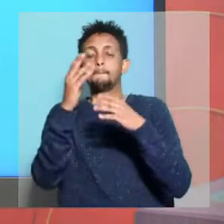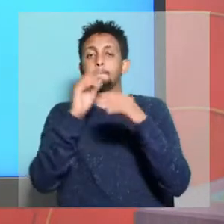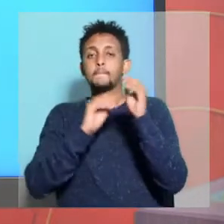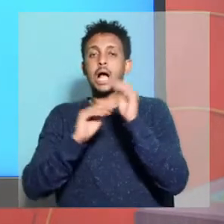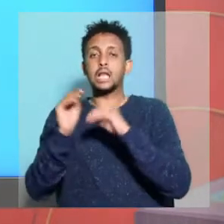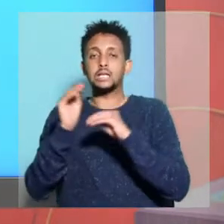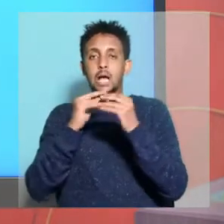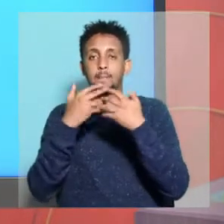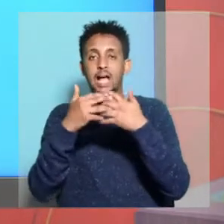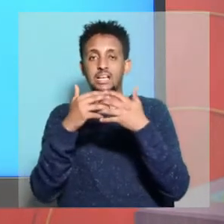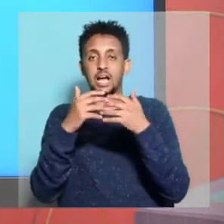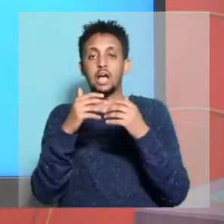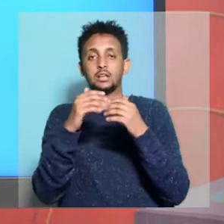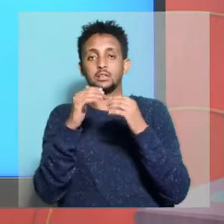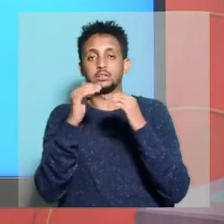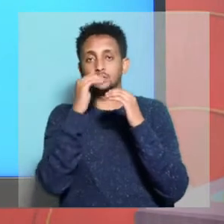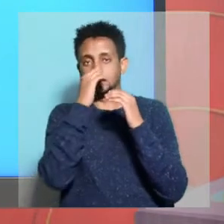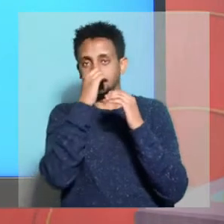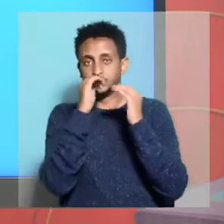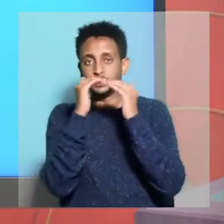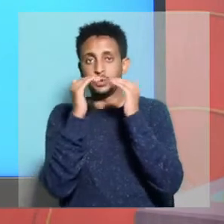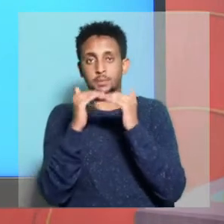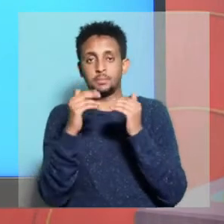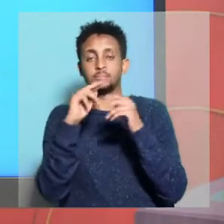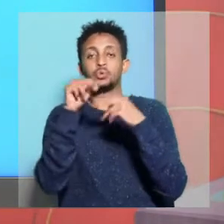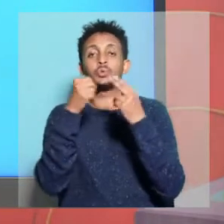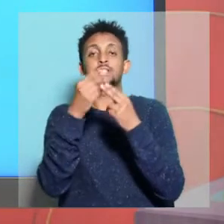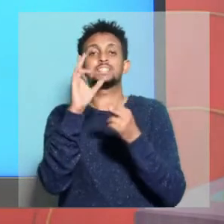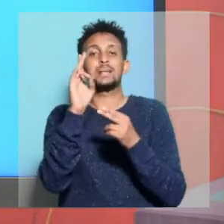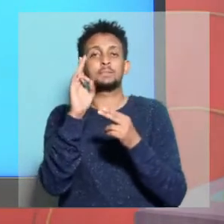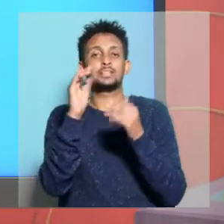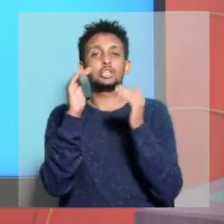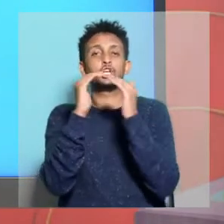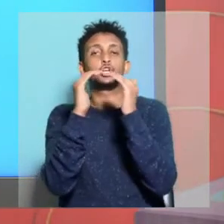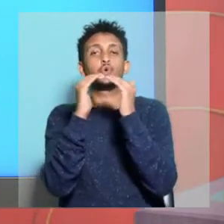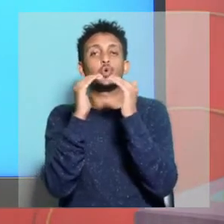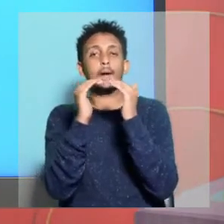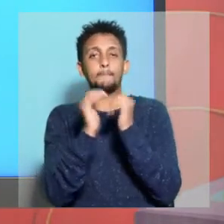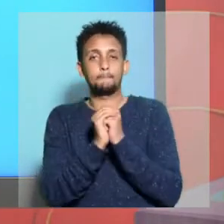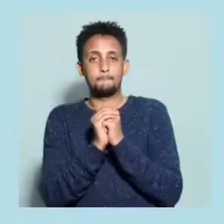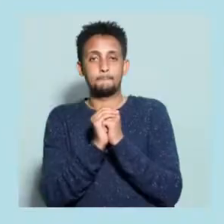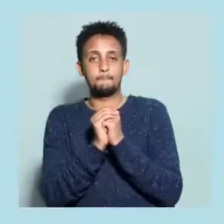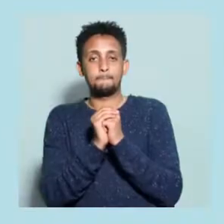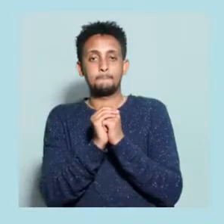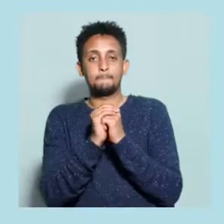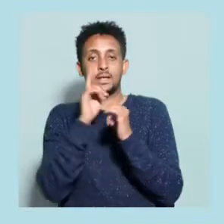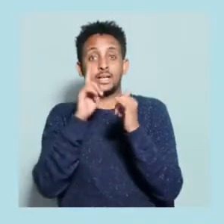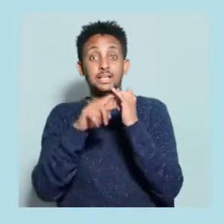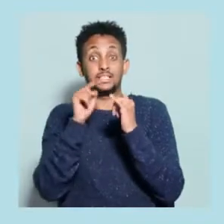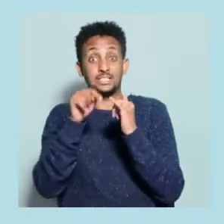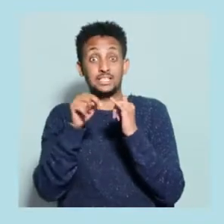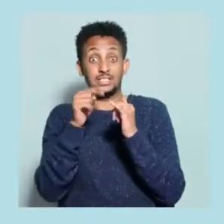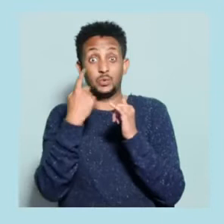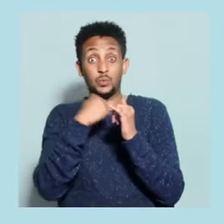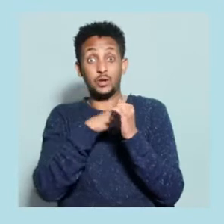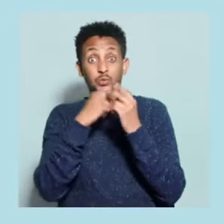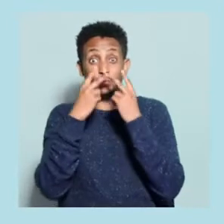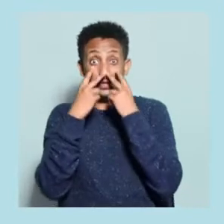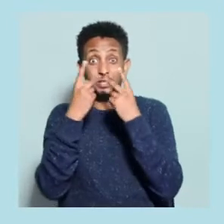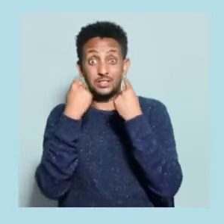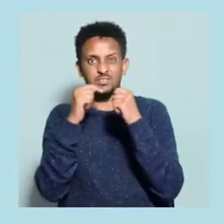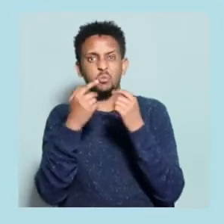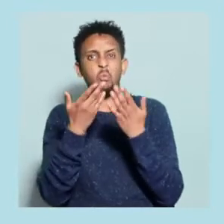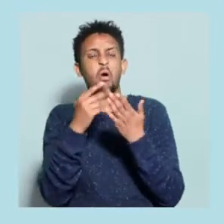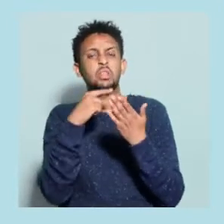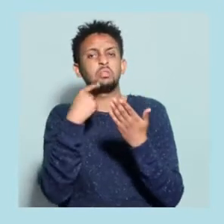equilibrium. Under these units, in unit 7, which is equilibrium, after the end of this unit, you are able to define what